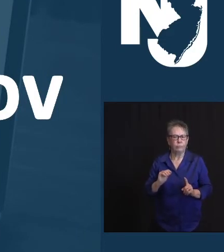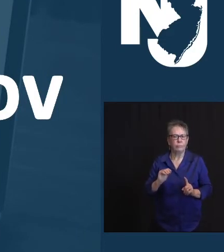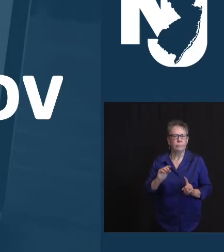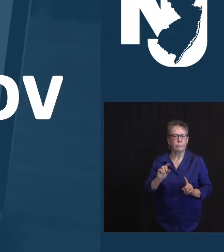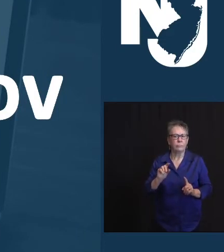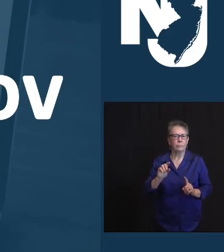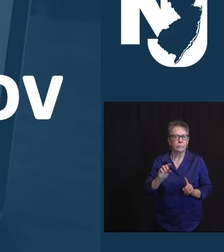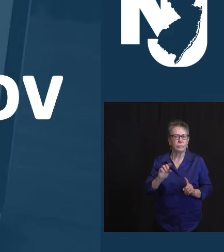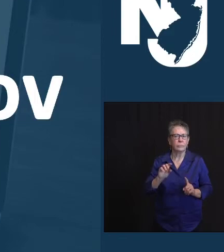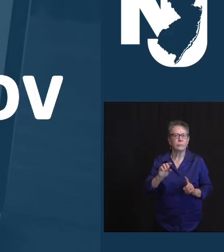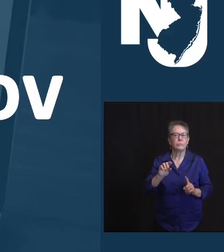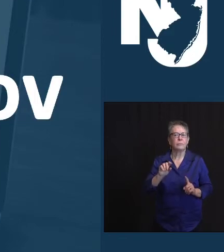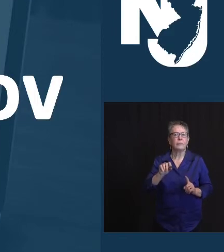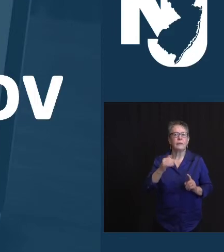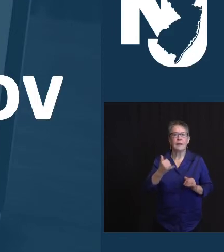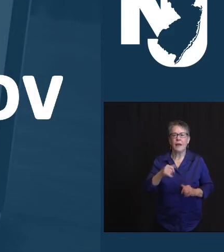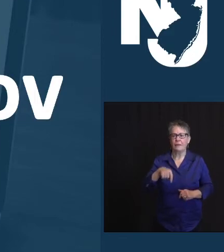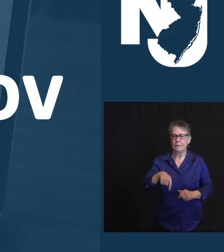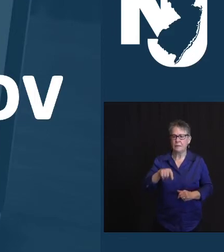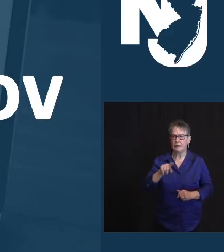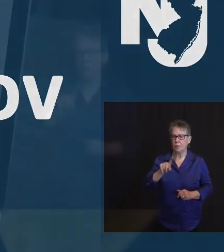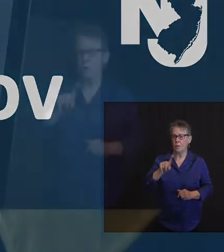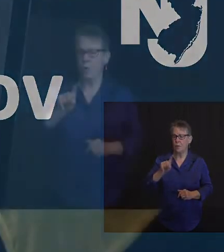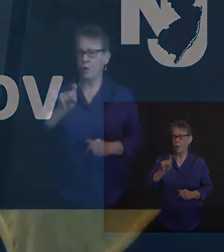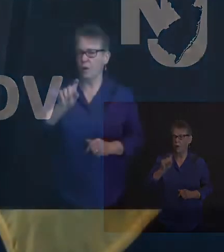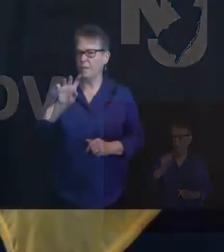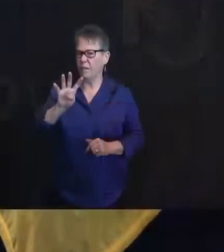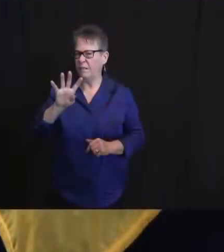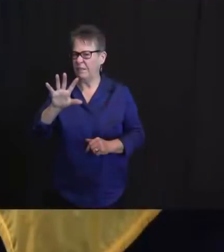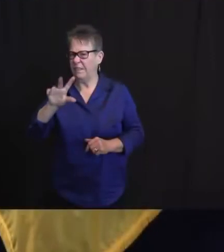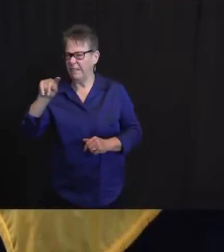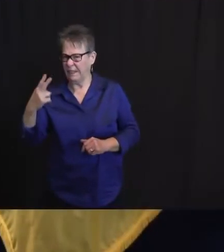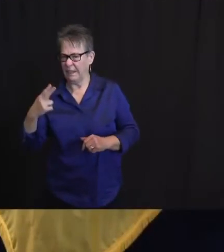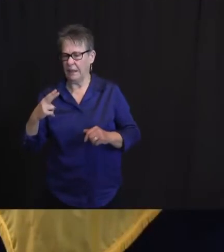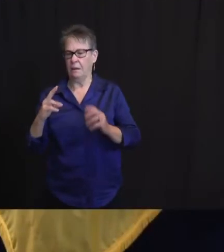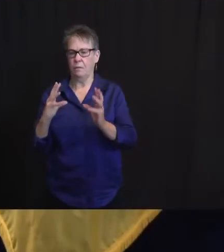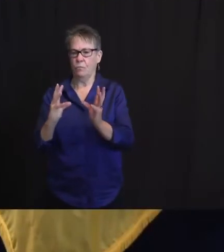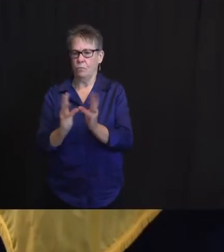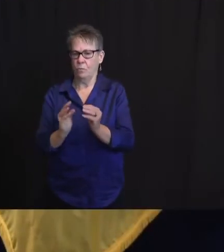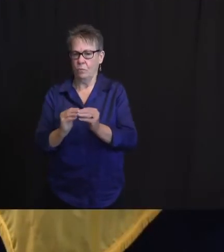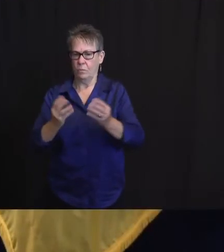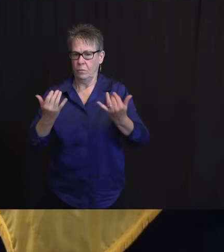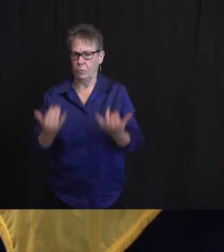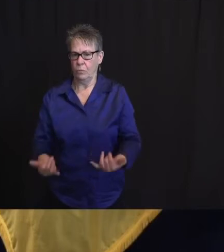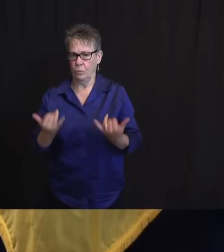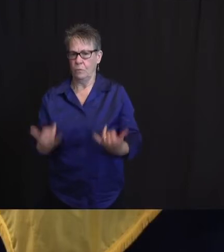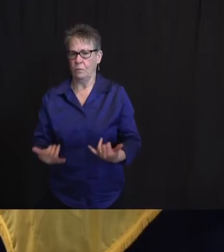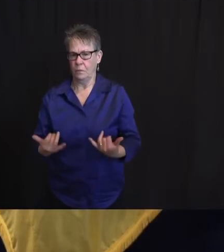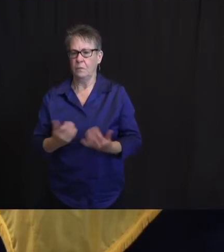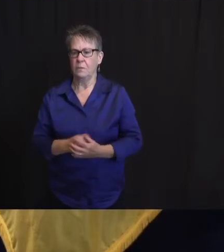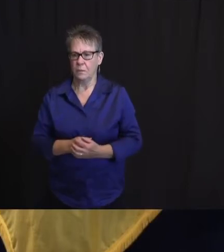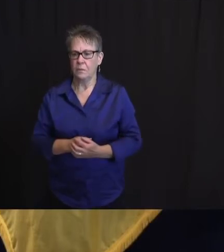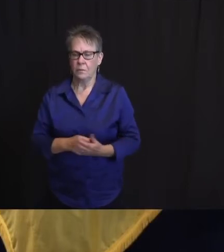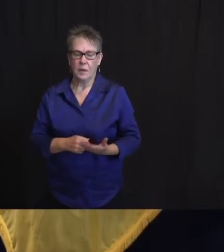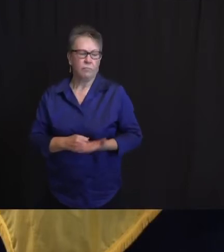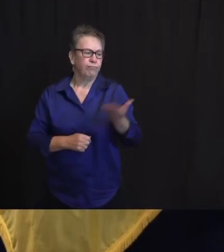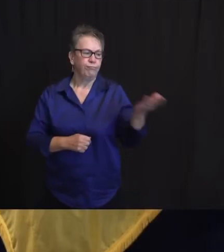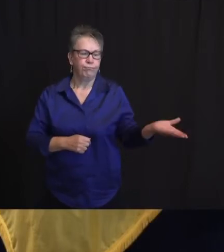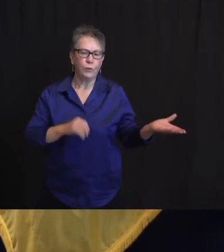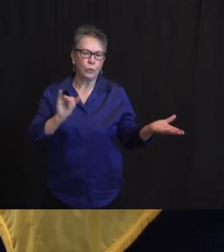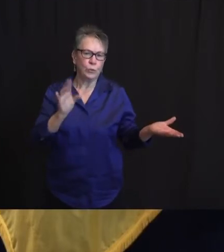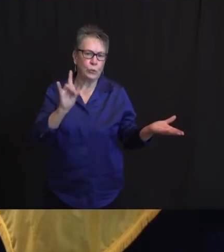this pandemic began. It is now my pleasure to introduce the woman who needs no introduction. Please help me welcome the Commissioner of the Department of